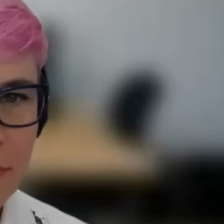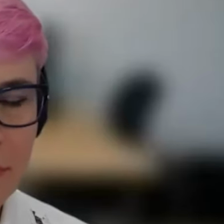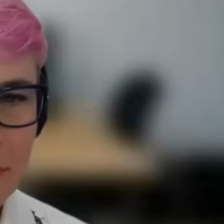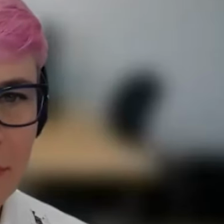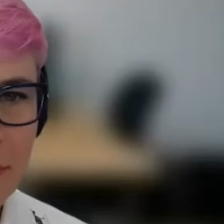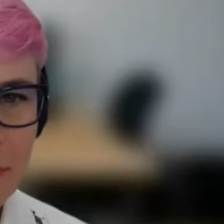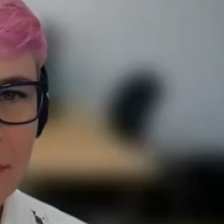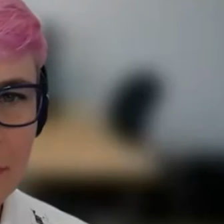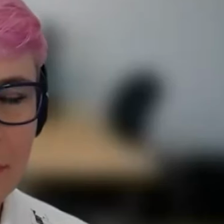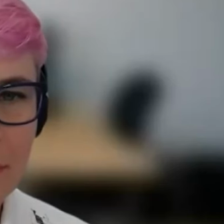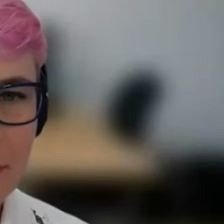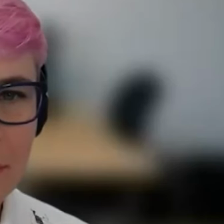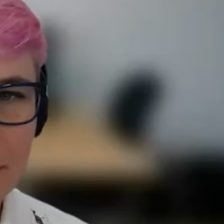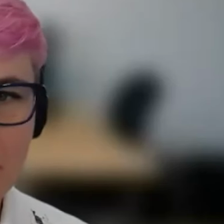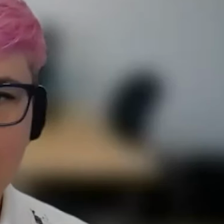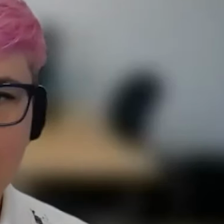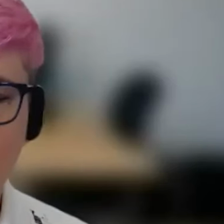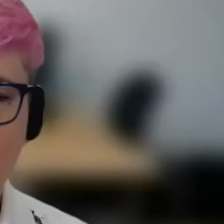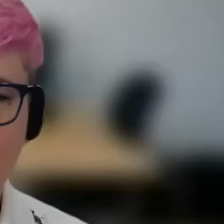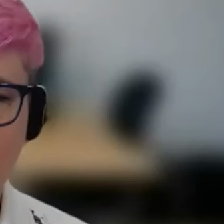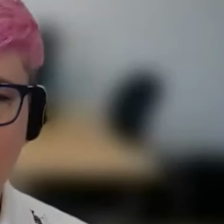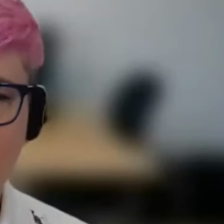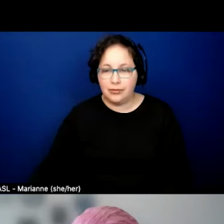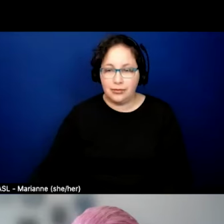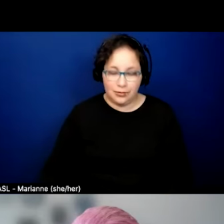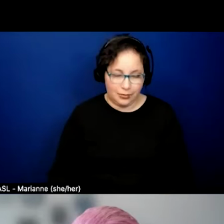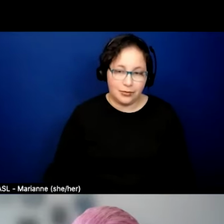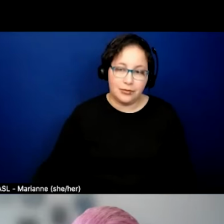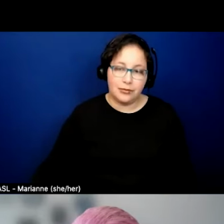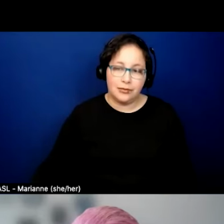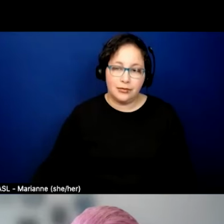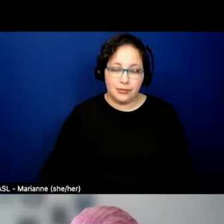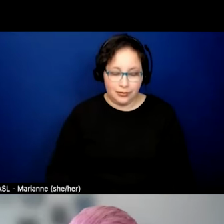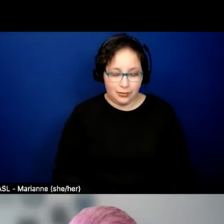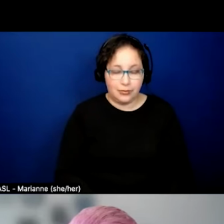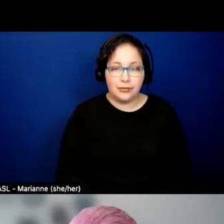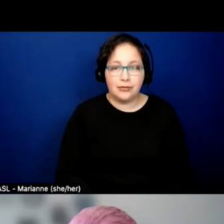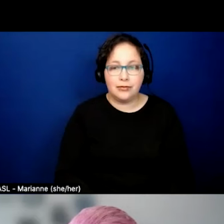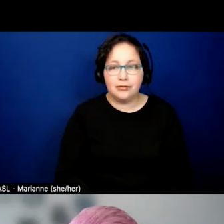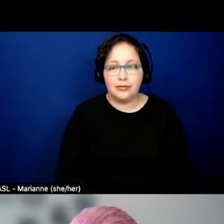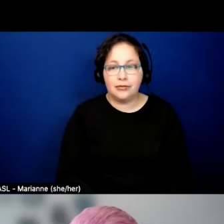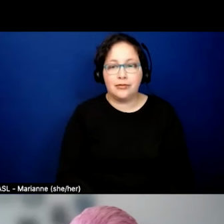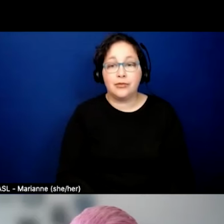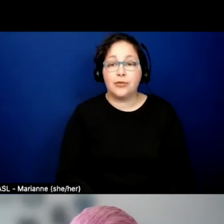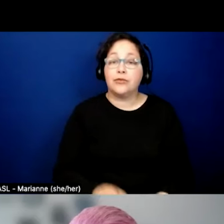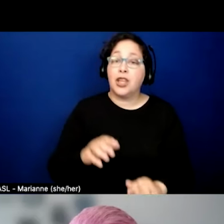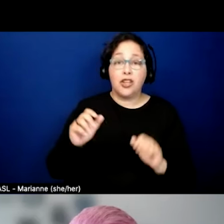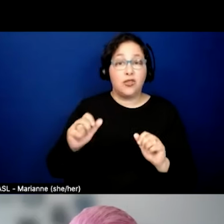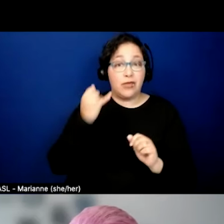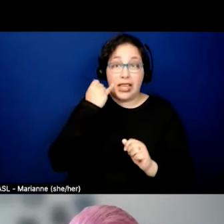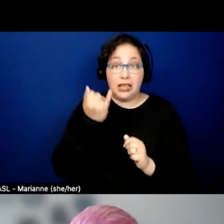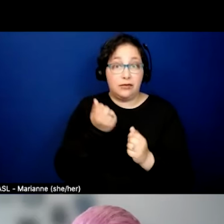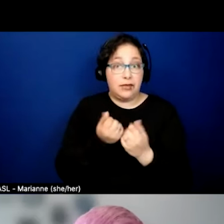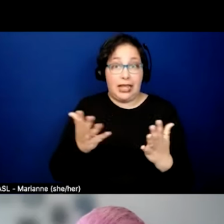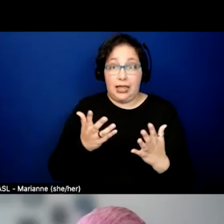some slides, but feel free to talk to me, Kate, if there's anything that you would like